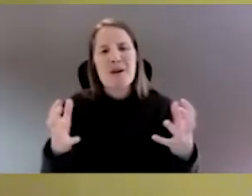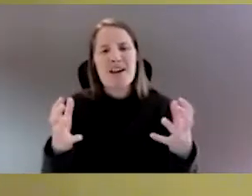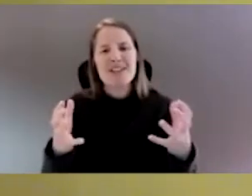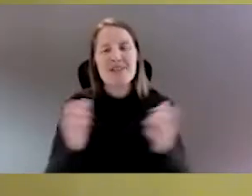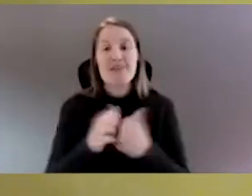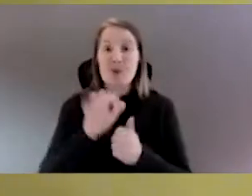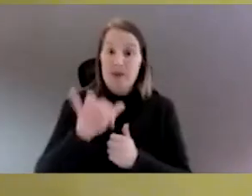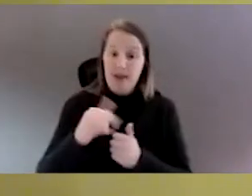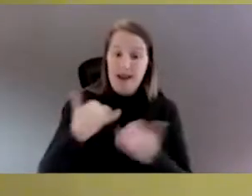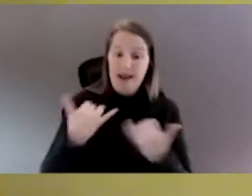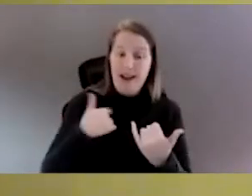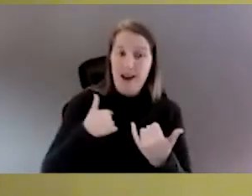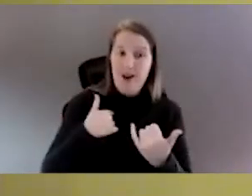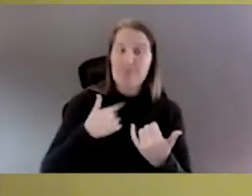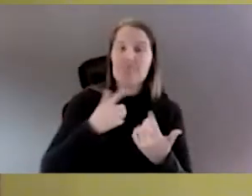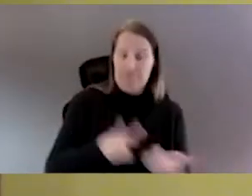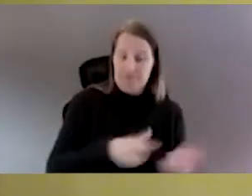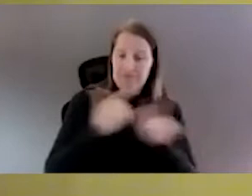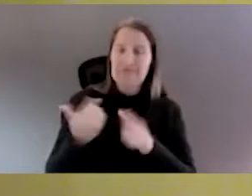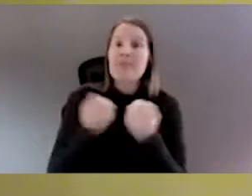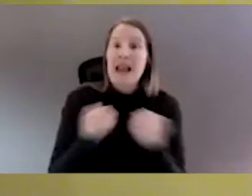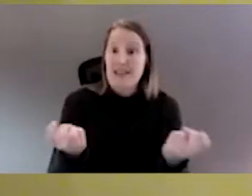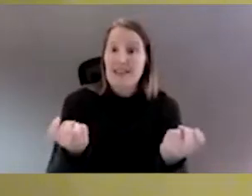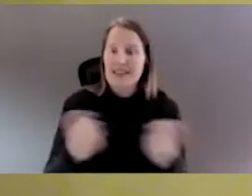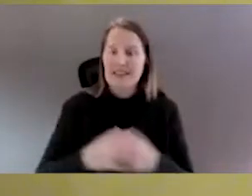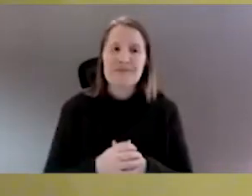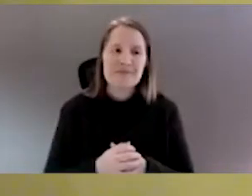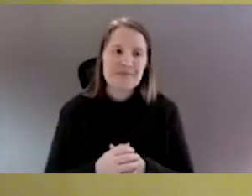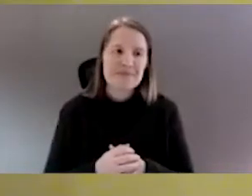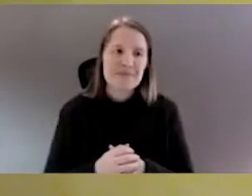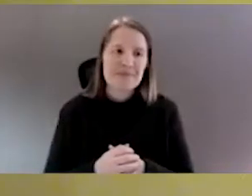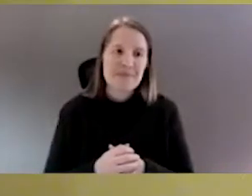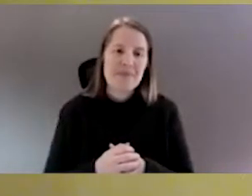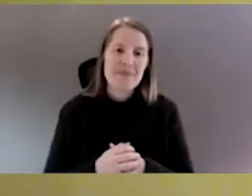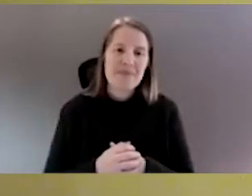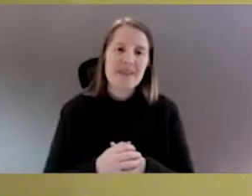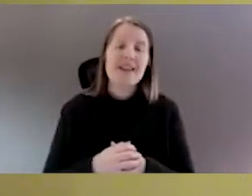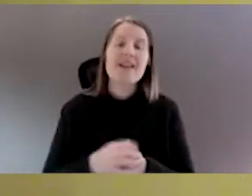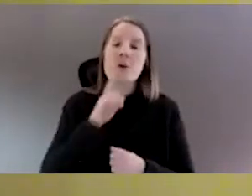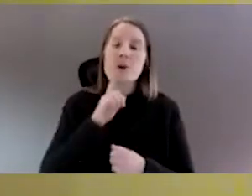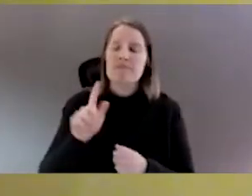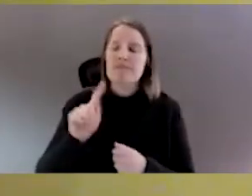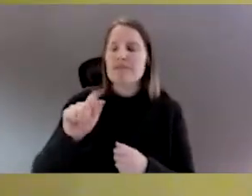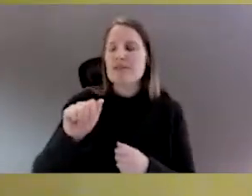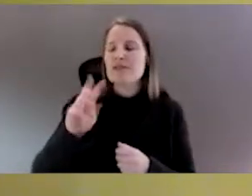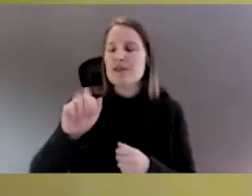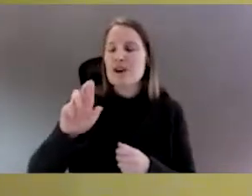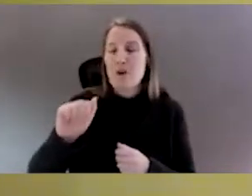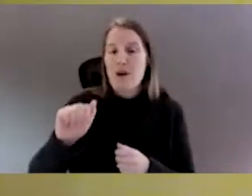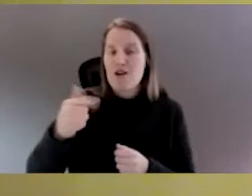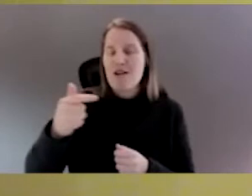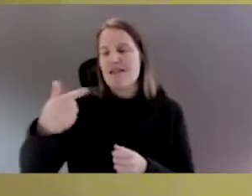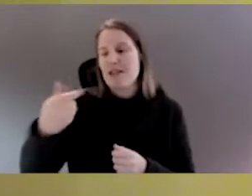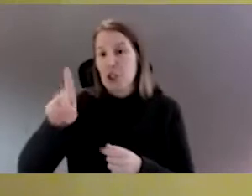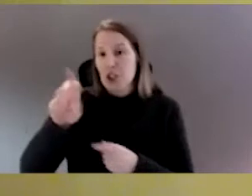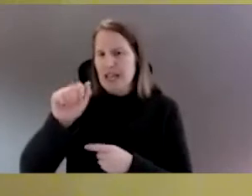move into our panel of the plenary, where I'll be joined by Tawara Good, AUCD's president-elect and this year's conference